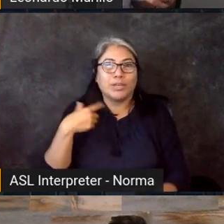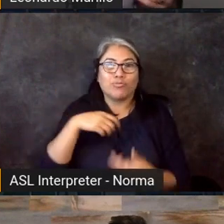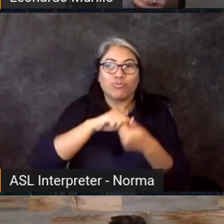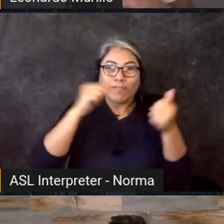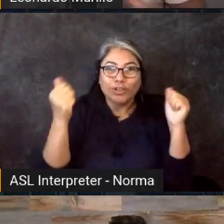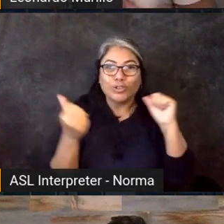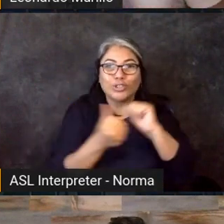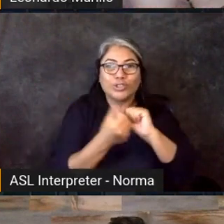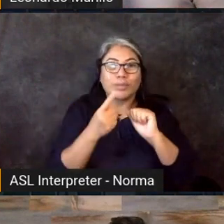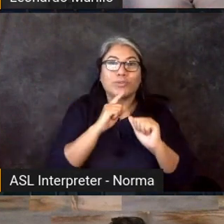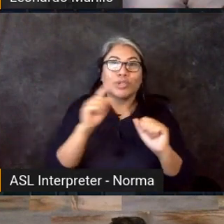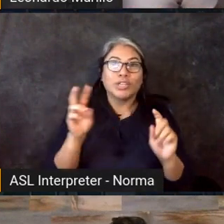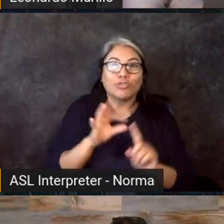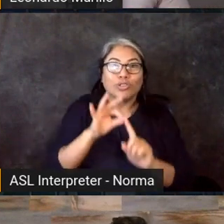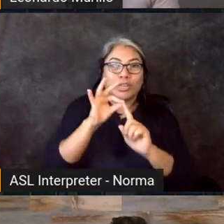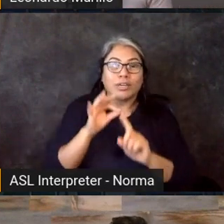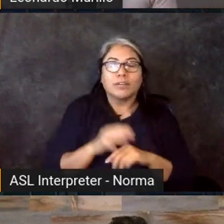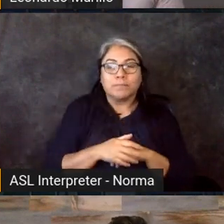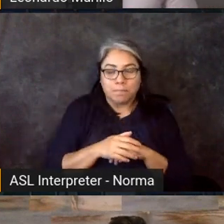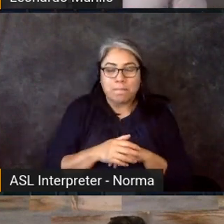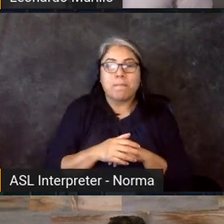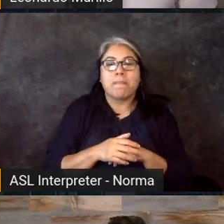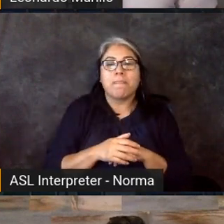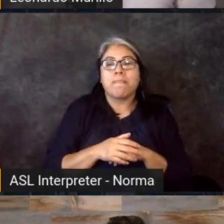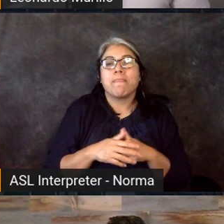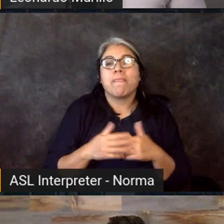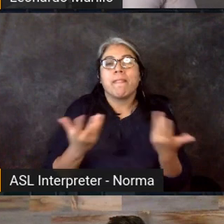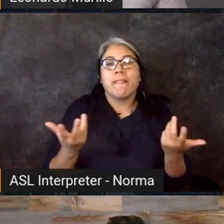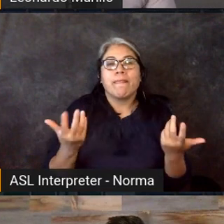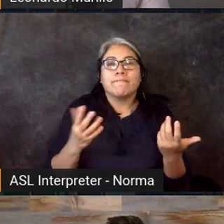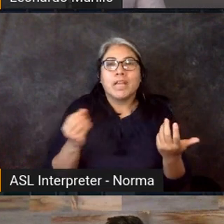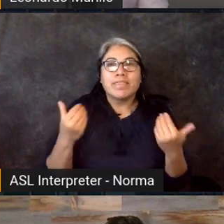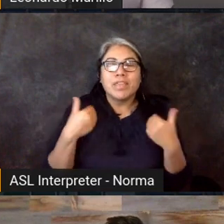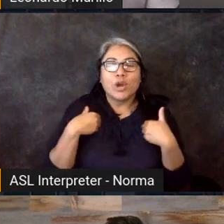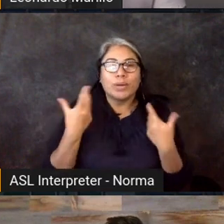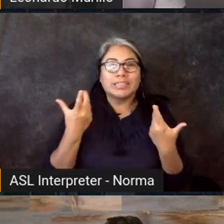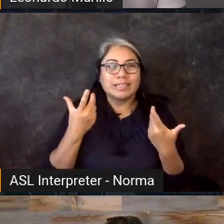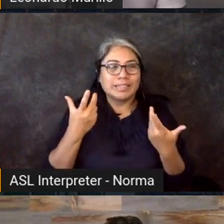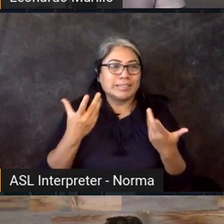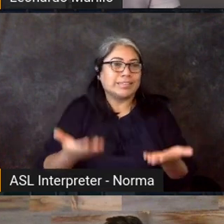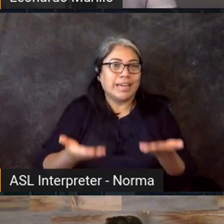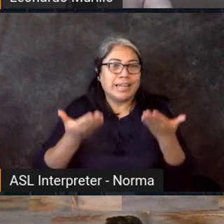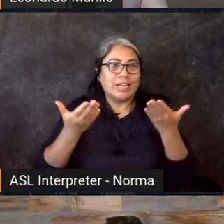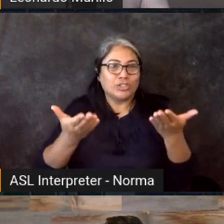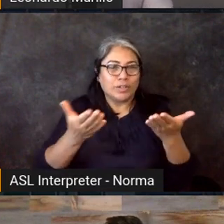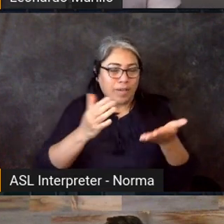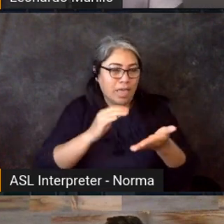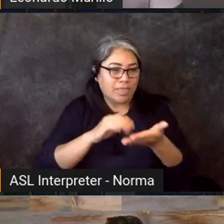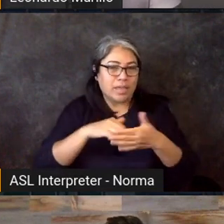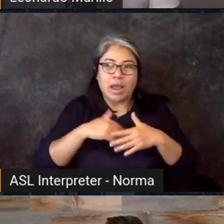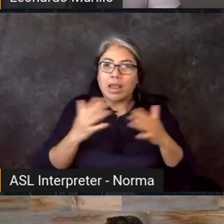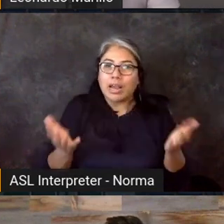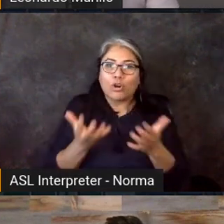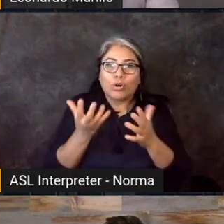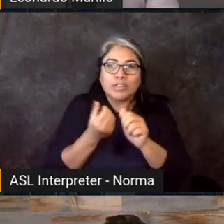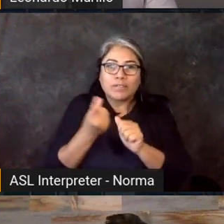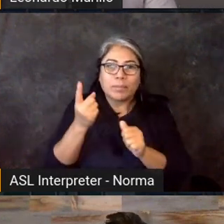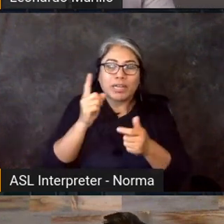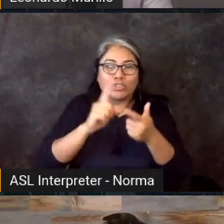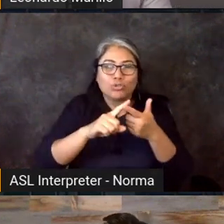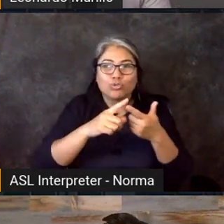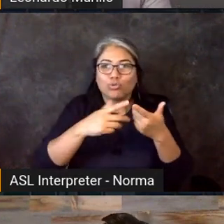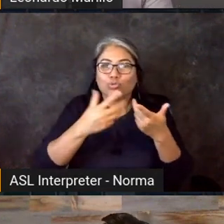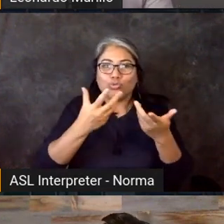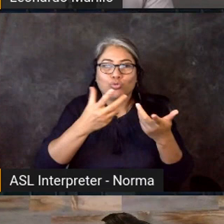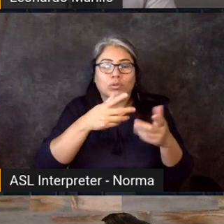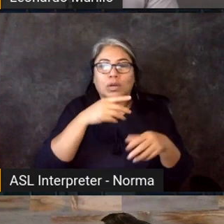unique. And there's this initiative that I encourage everybody that's interested in GitOps